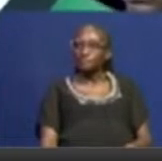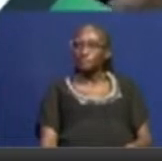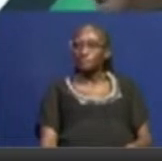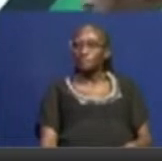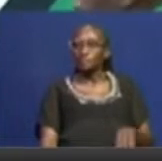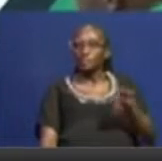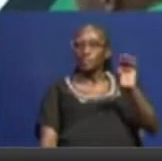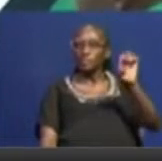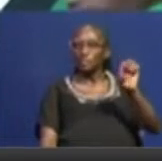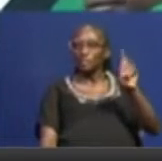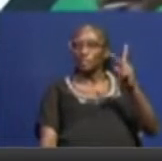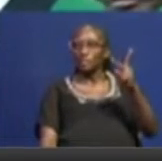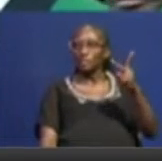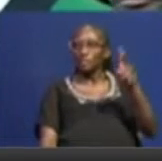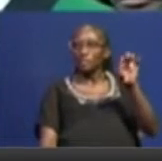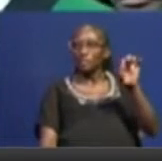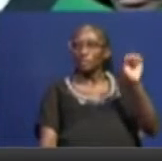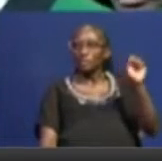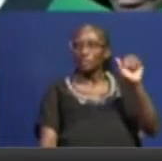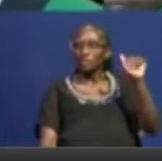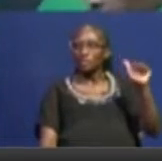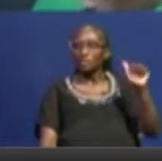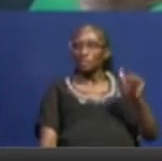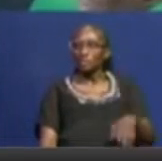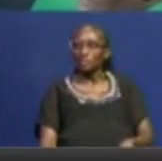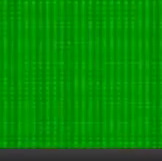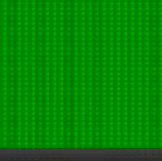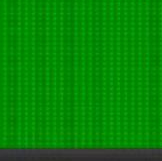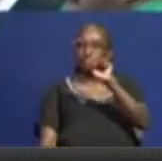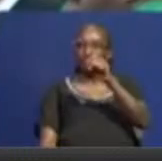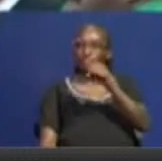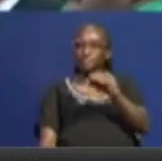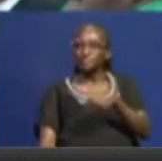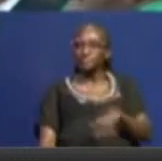Nambale Mulanya Geoffrey Ekesa.